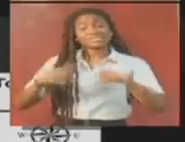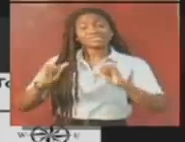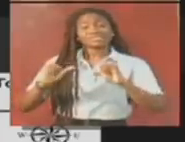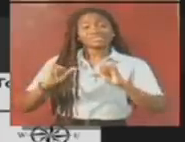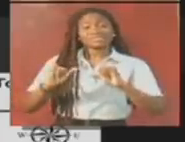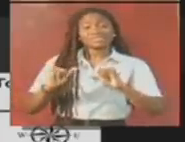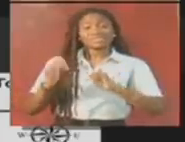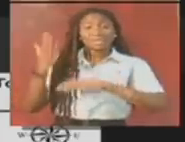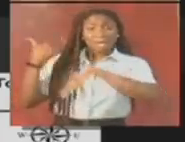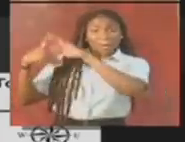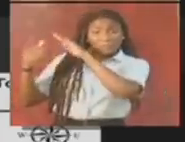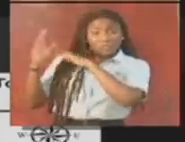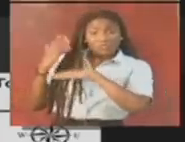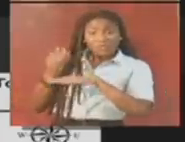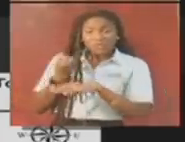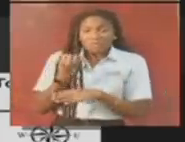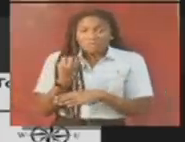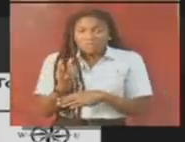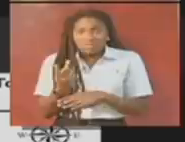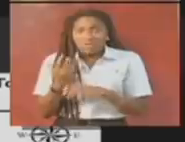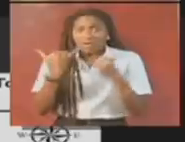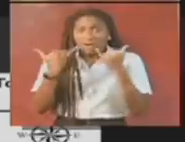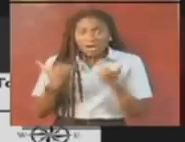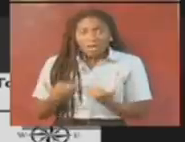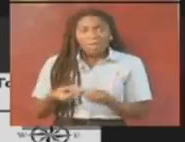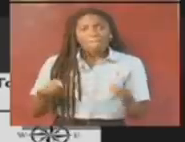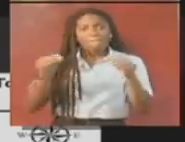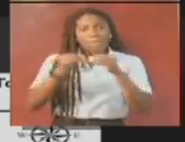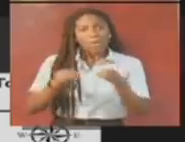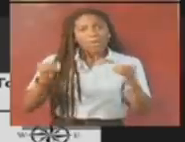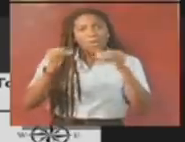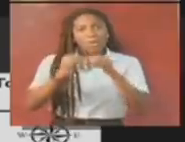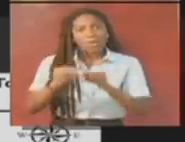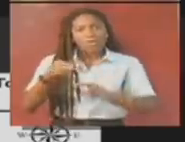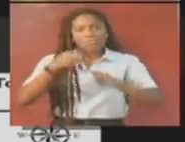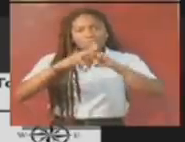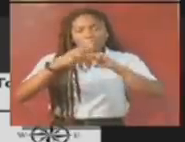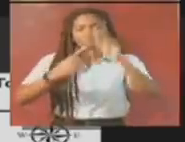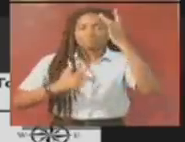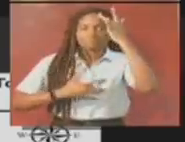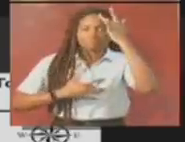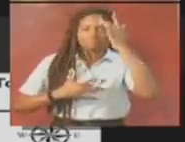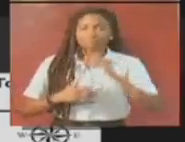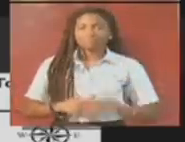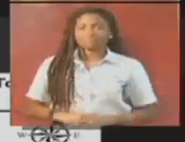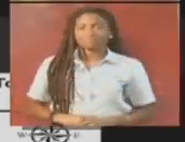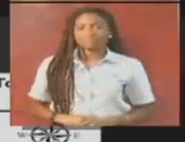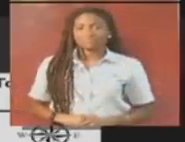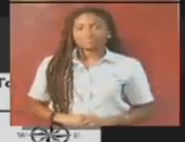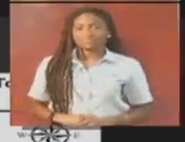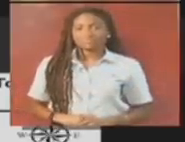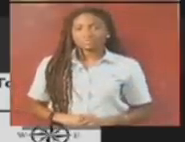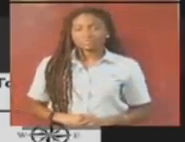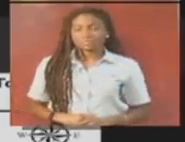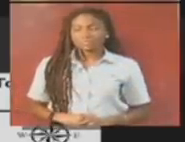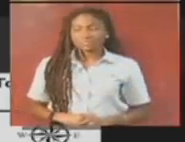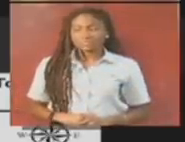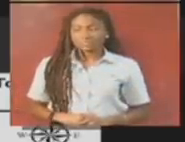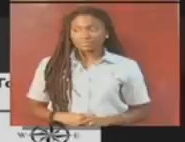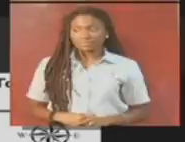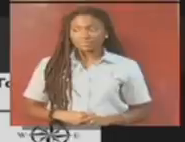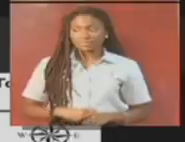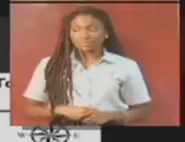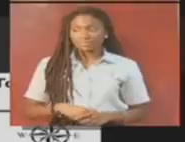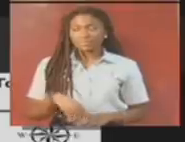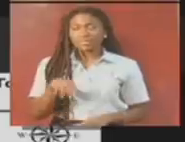previously recorded cases now recording more cases. Of course, we look at the legend and we see that the higher number of cases